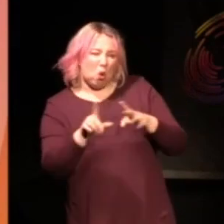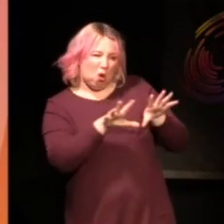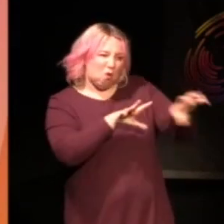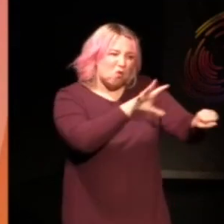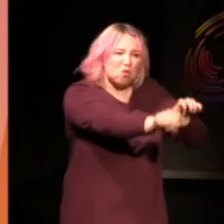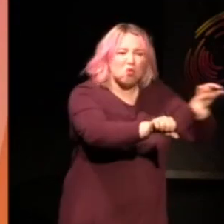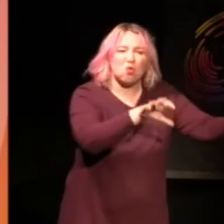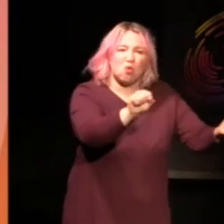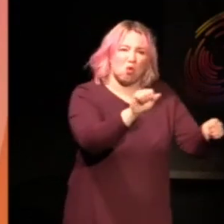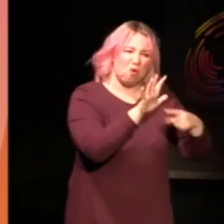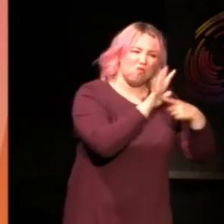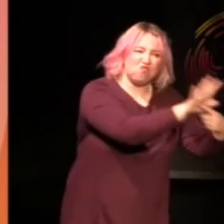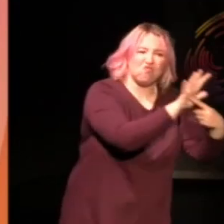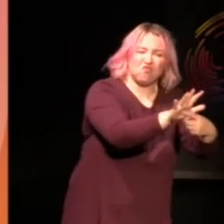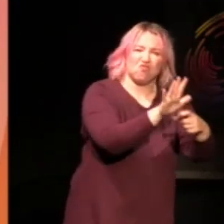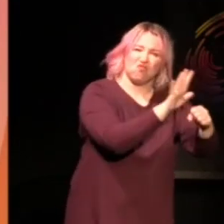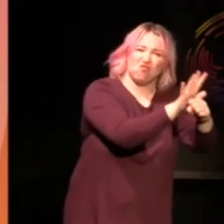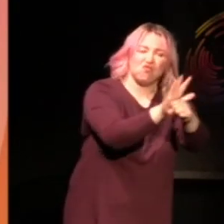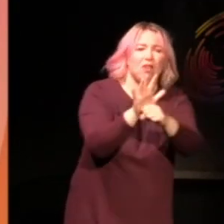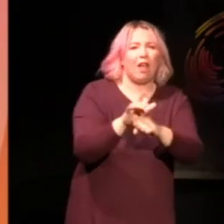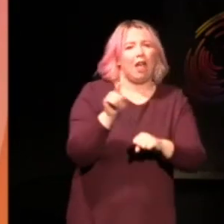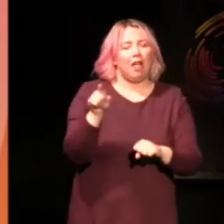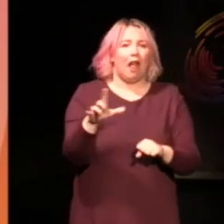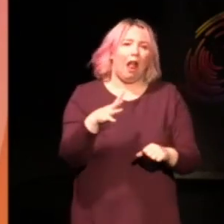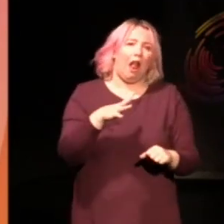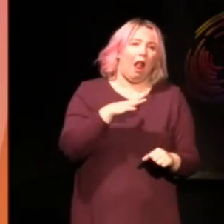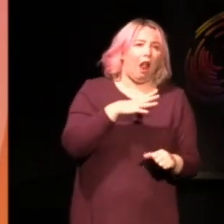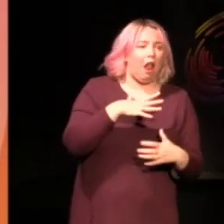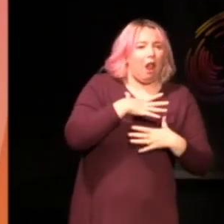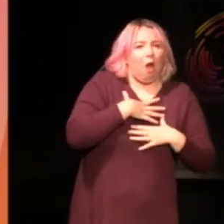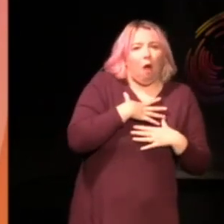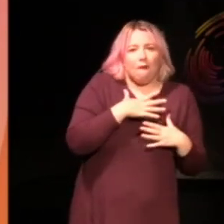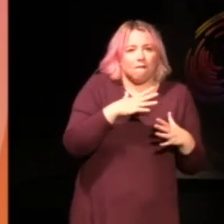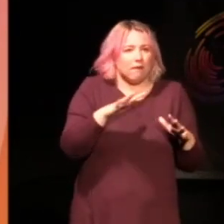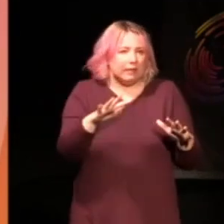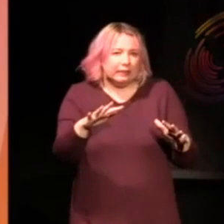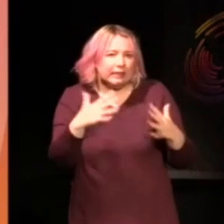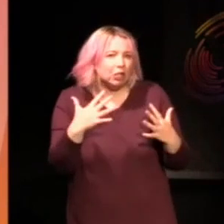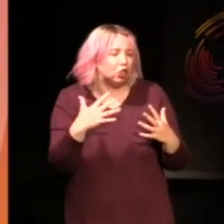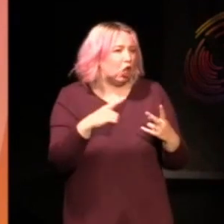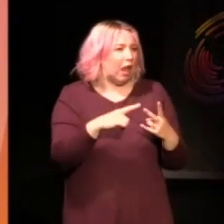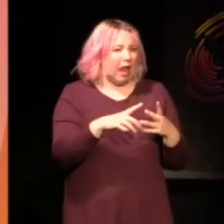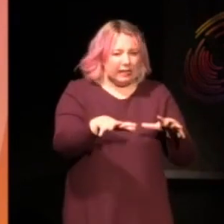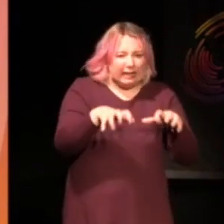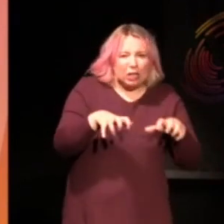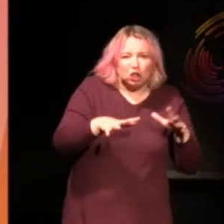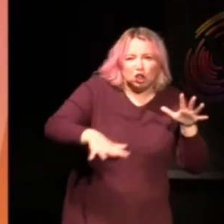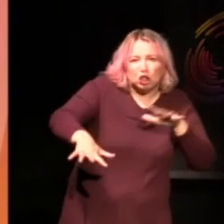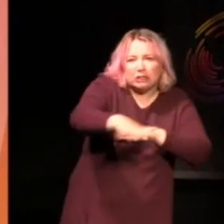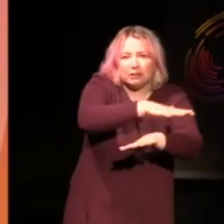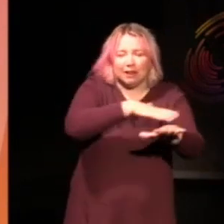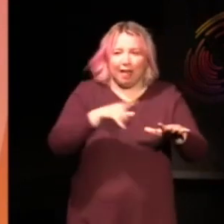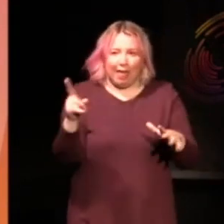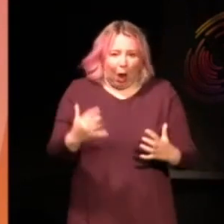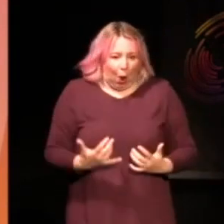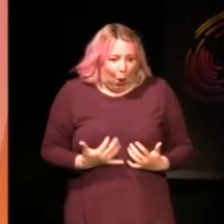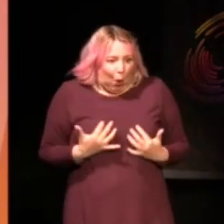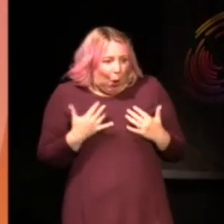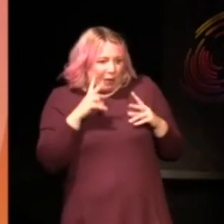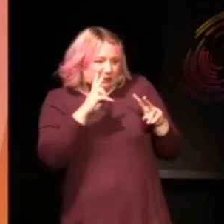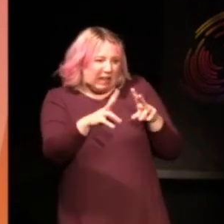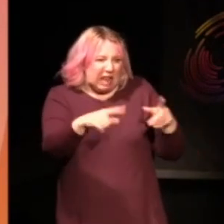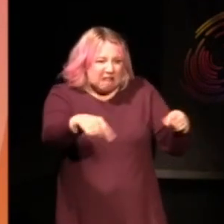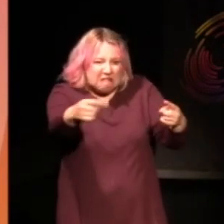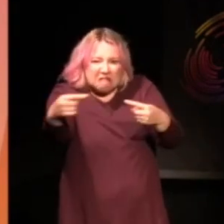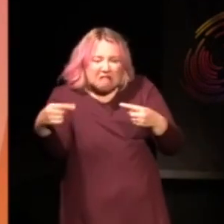love tension. They love polarization. They thrive upon that. And this is a huge